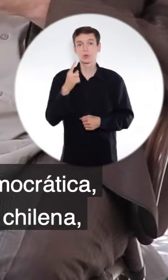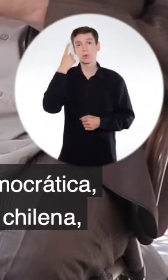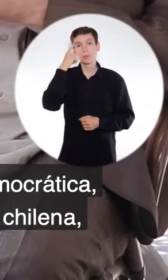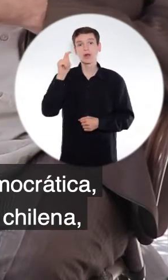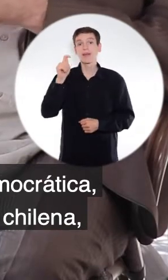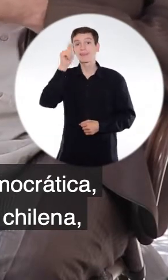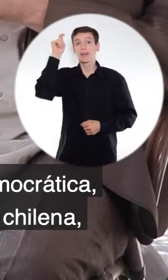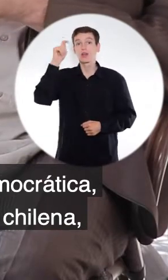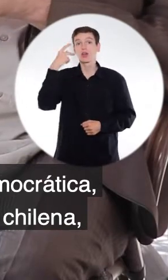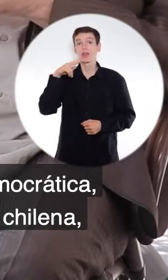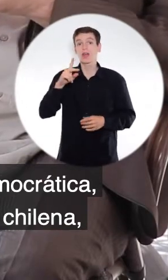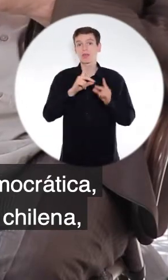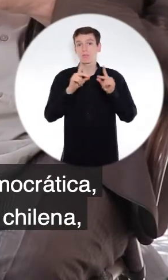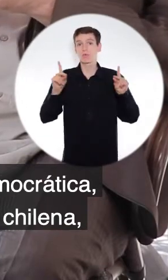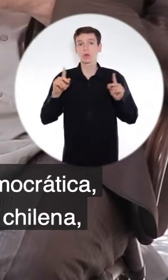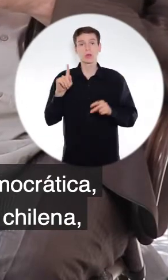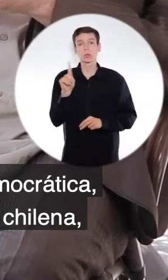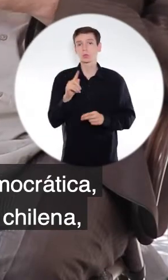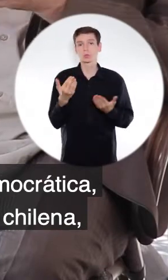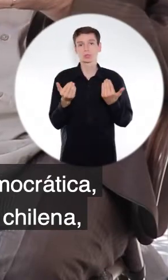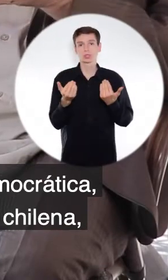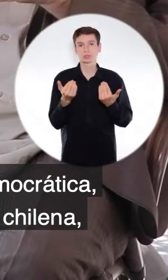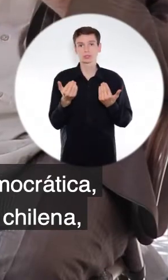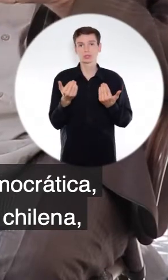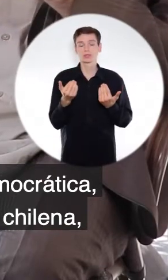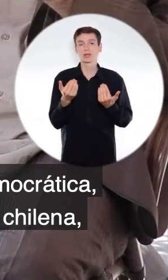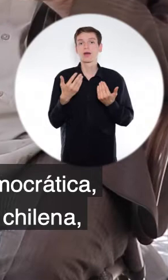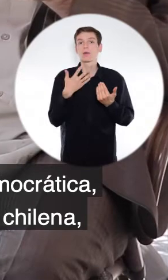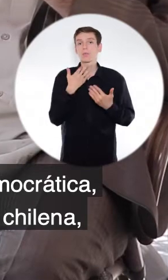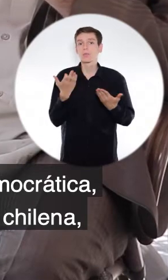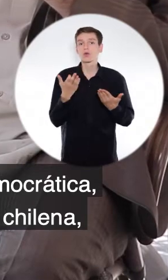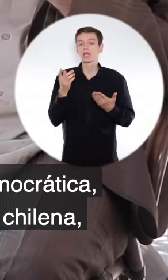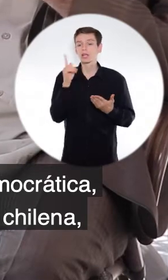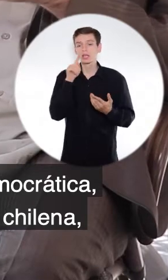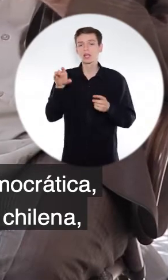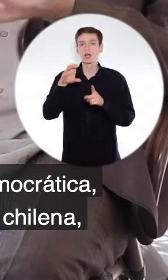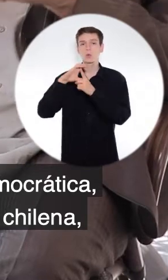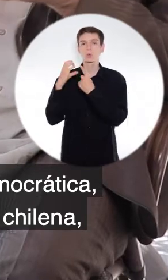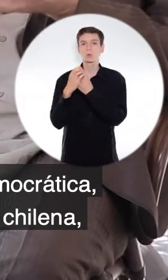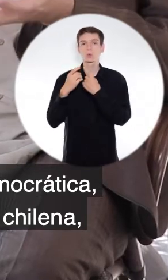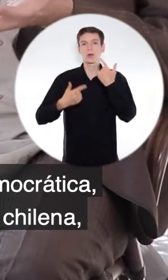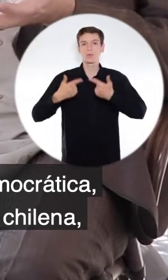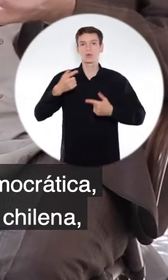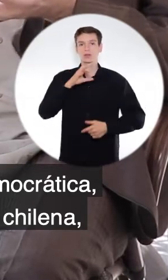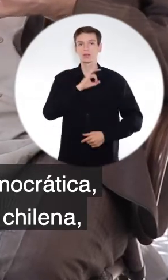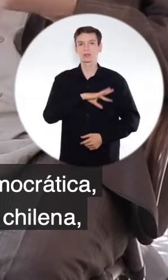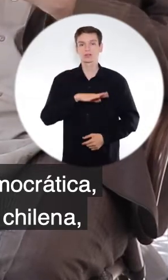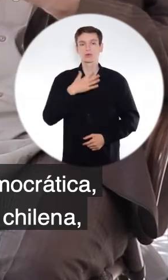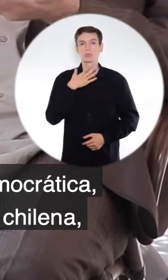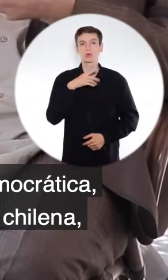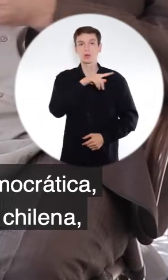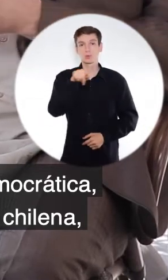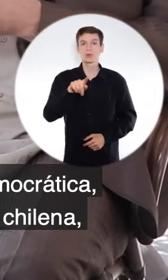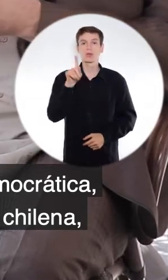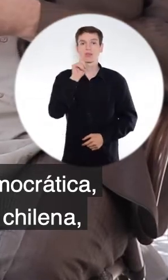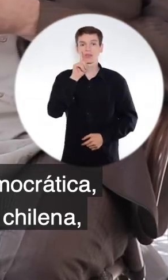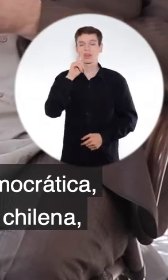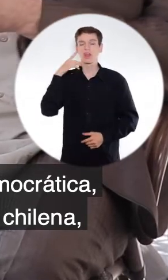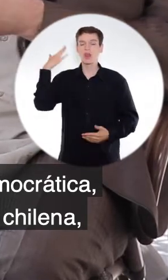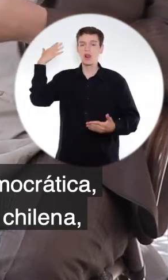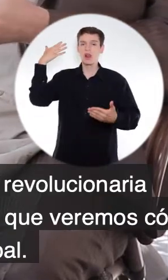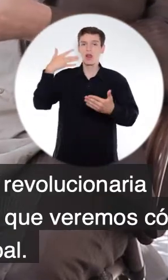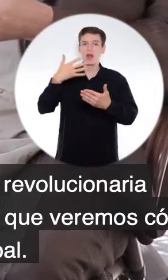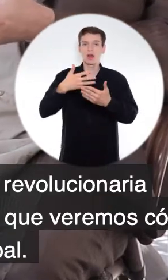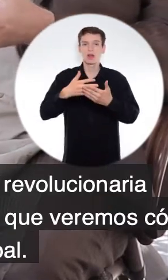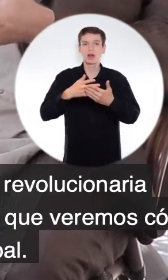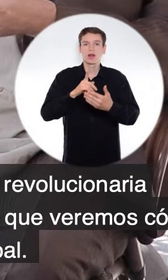democratic theory point of view. It's also not really necessary as a matter of Chilean political culture, because you have this long